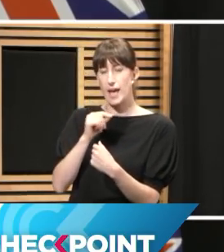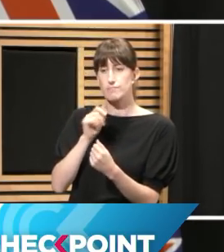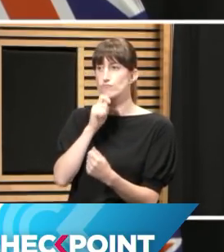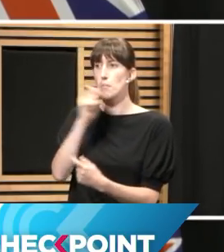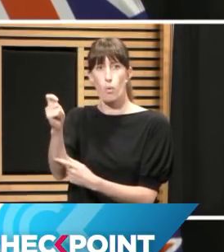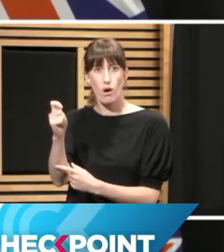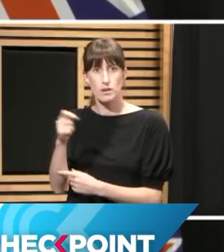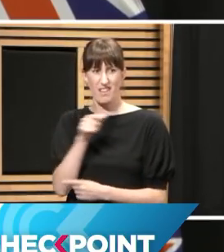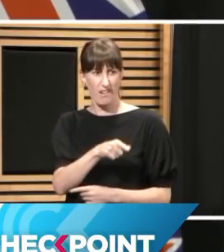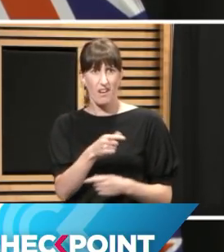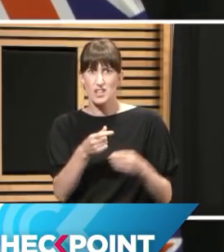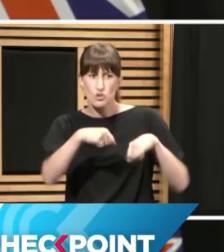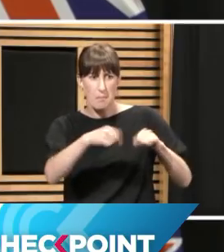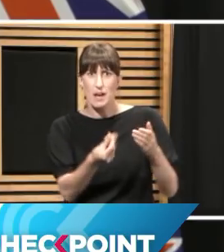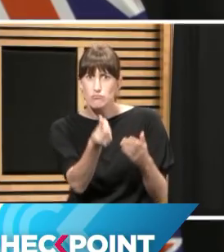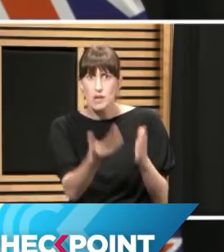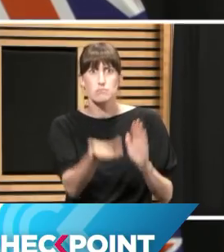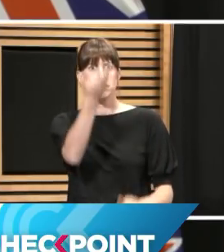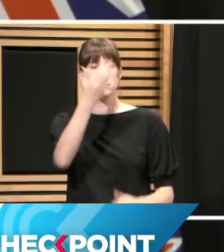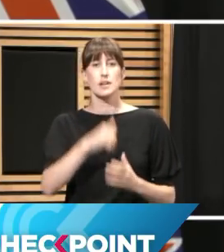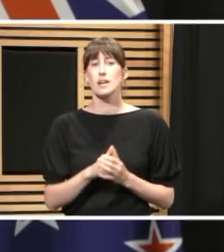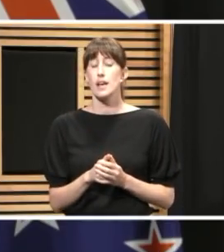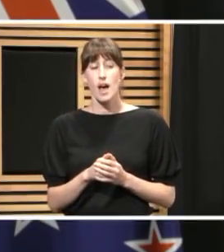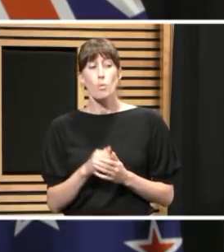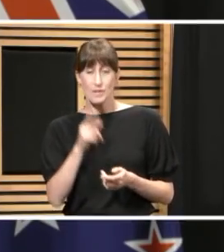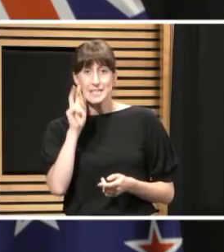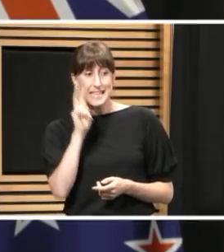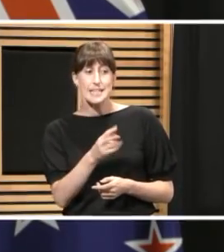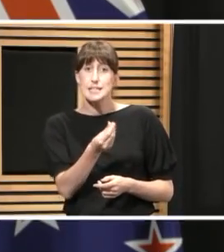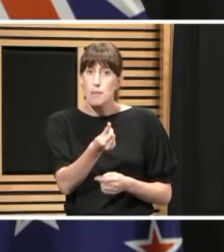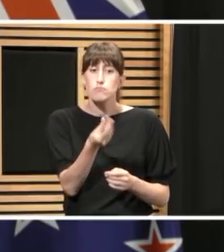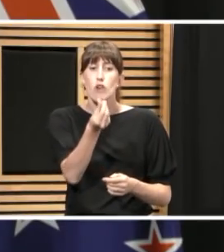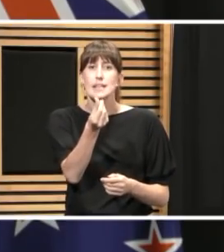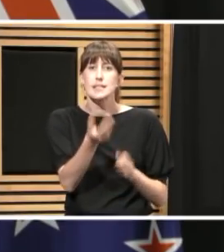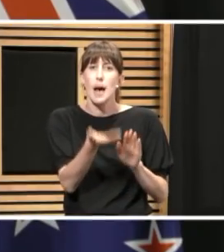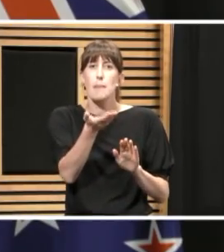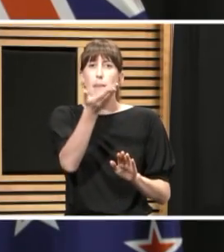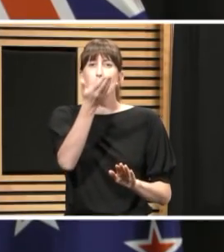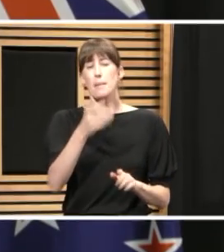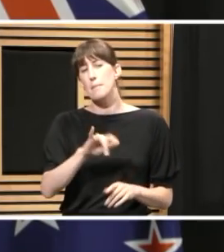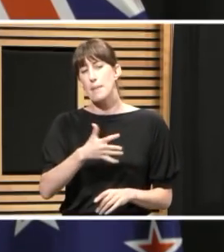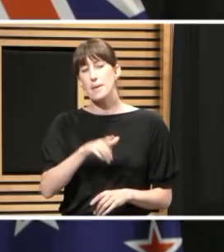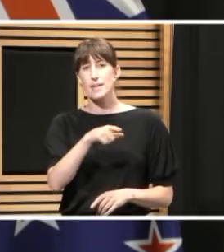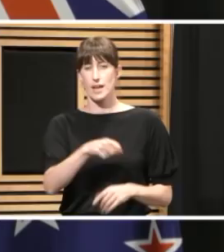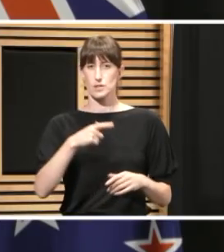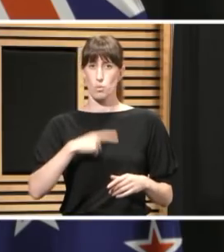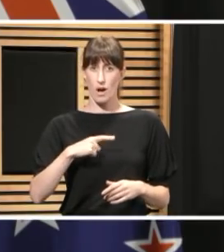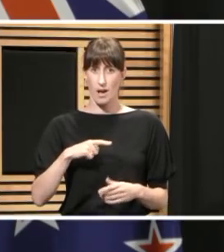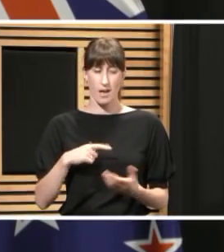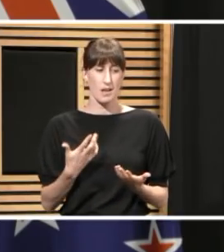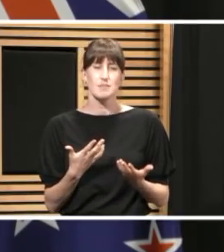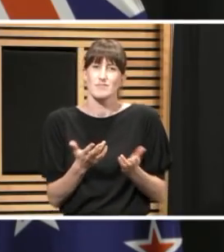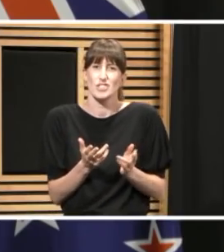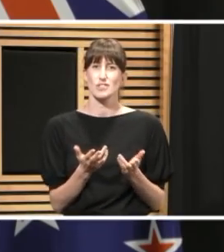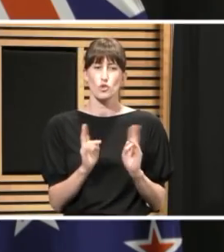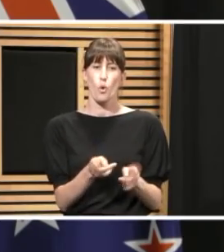need to be aware that these could simply reflect seasonal fluctuations. However, during a period in which there is less competition in the